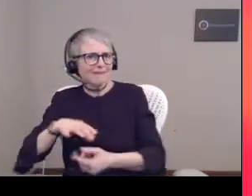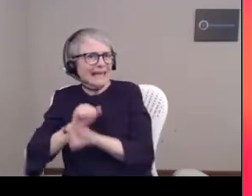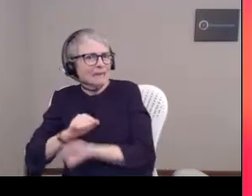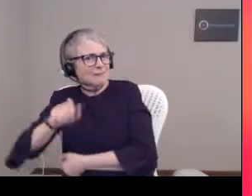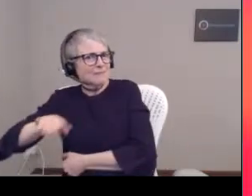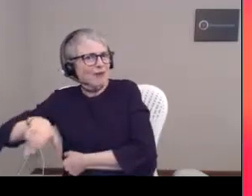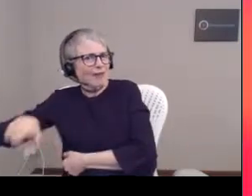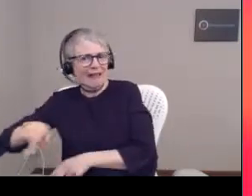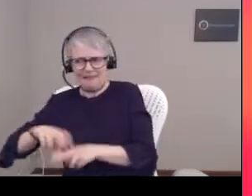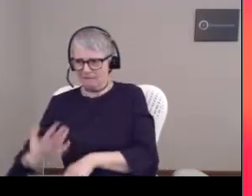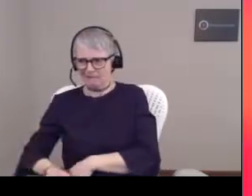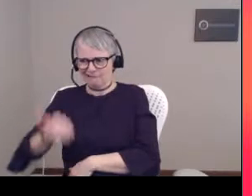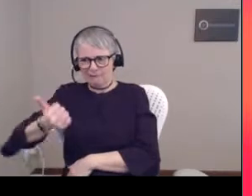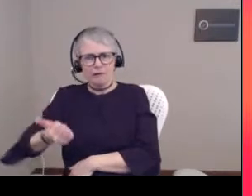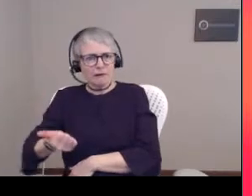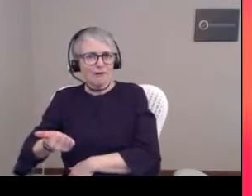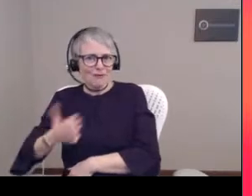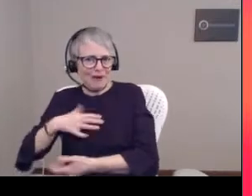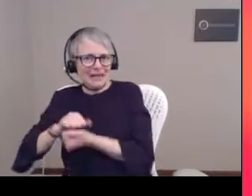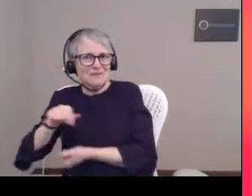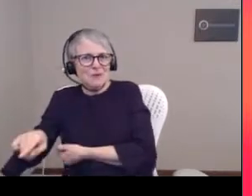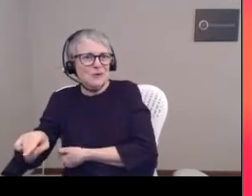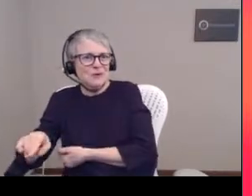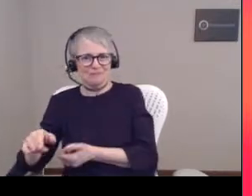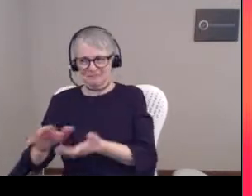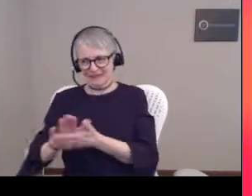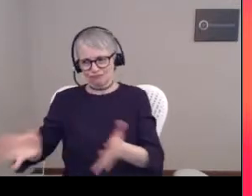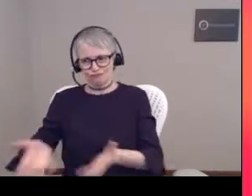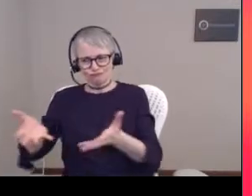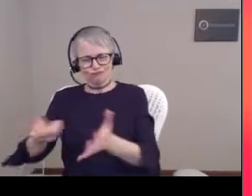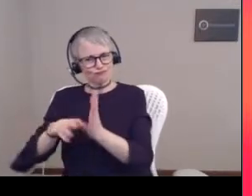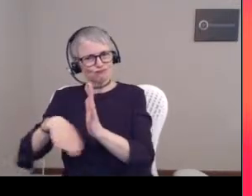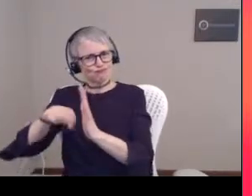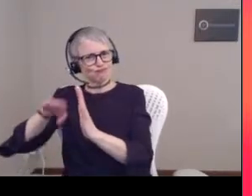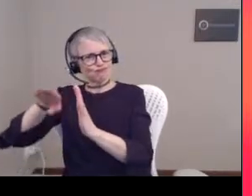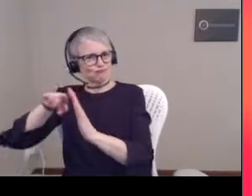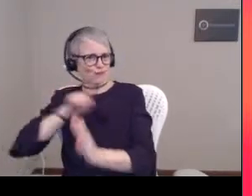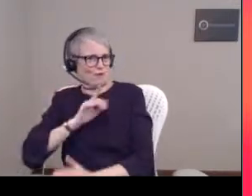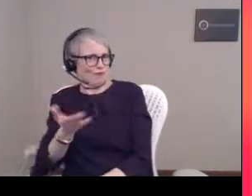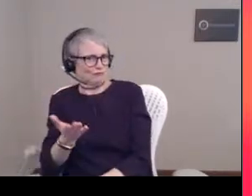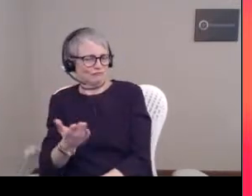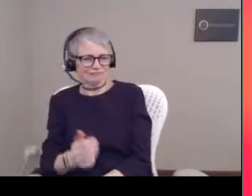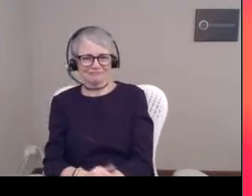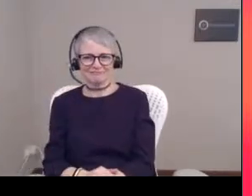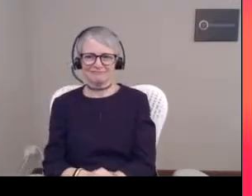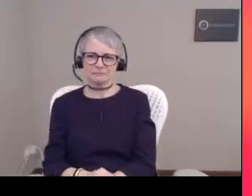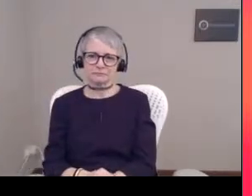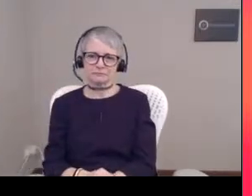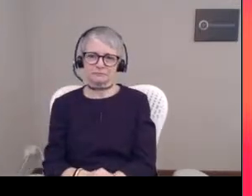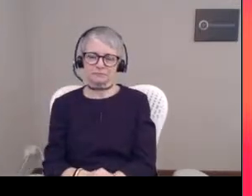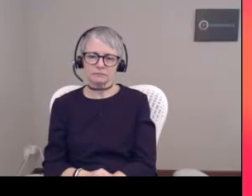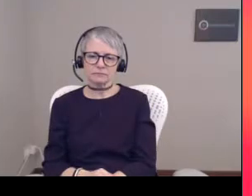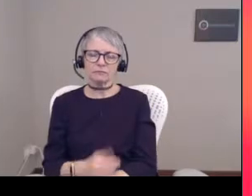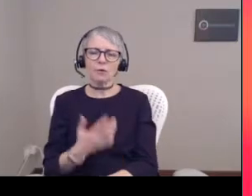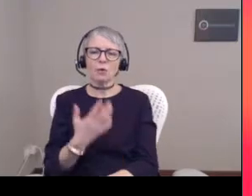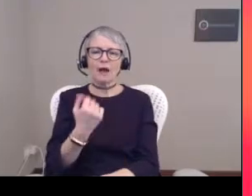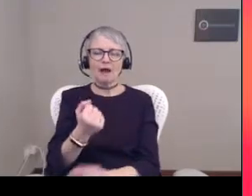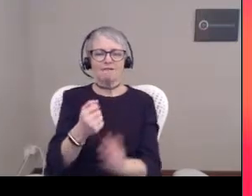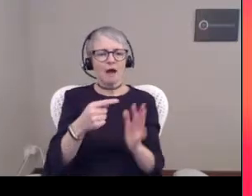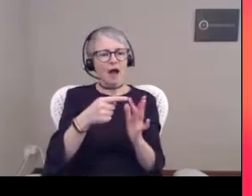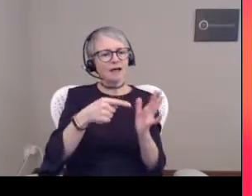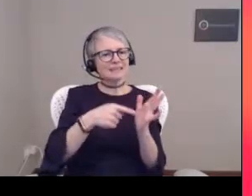that we can develop and nurture that talent into the next opportunities. We also have things like the ITV Rise program,